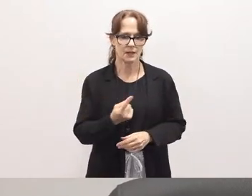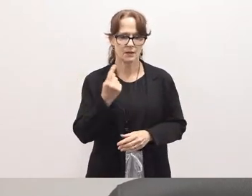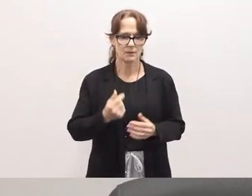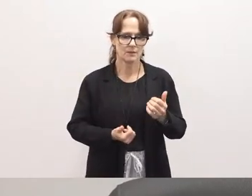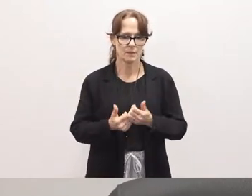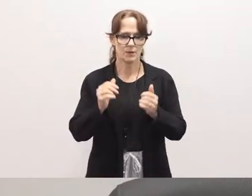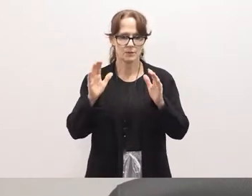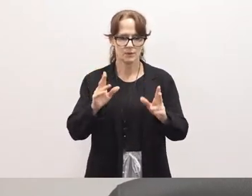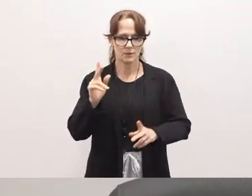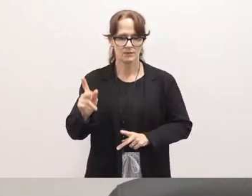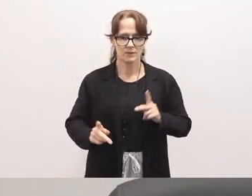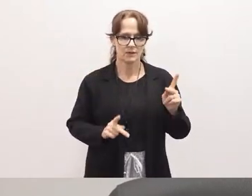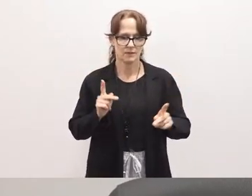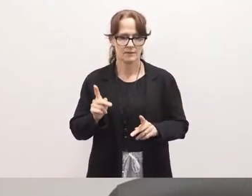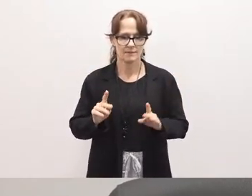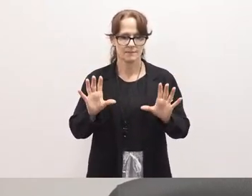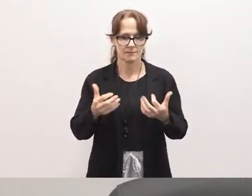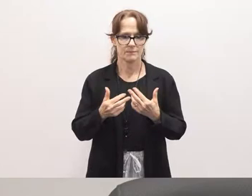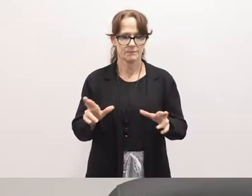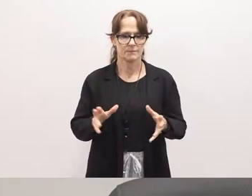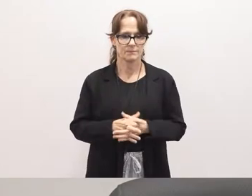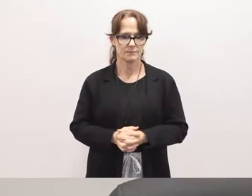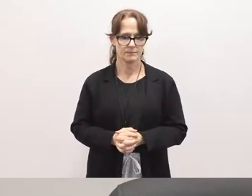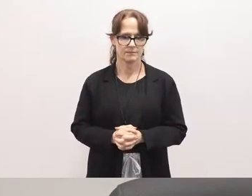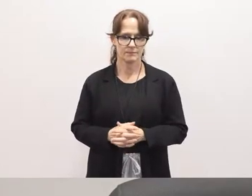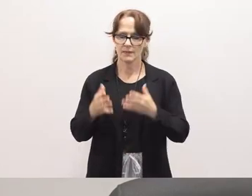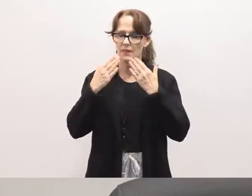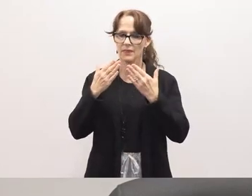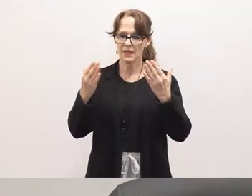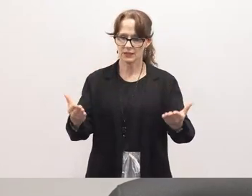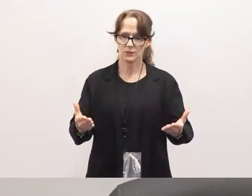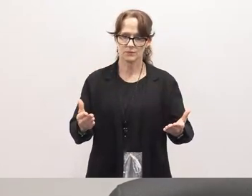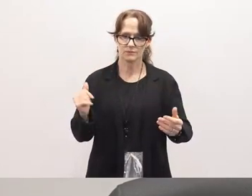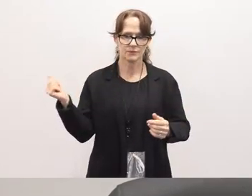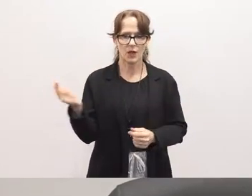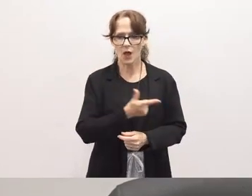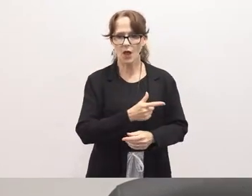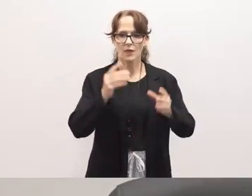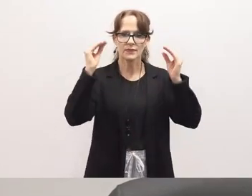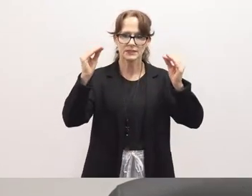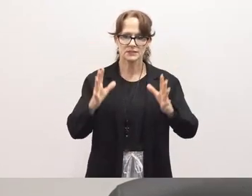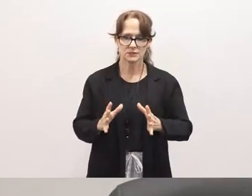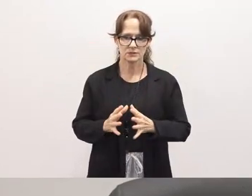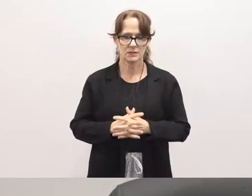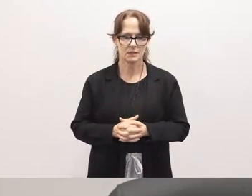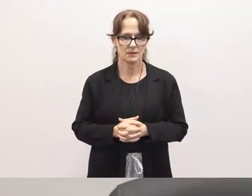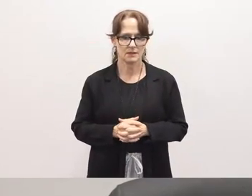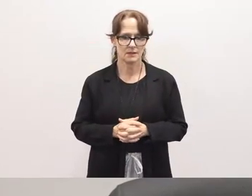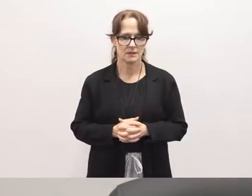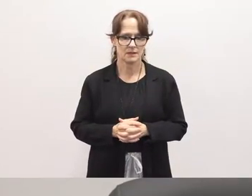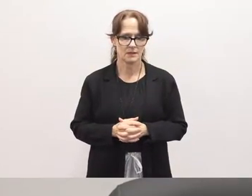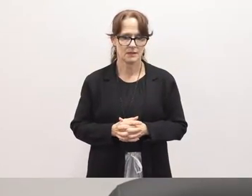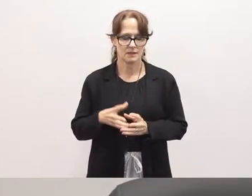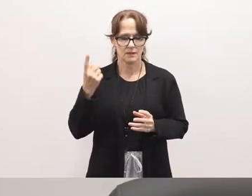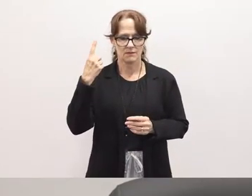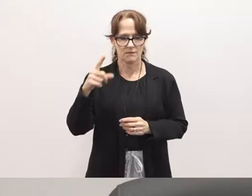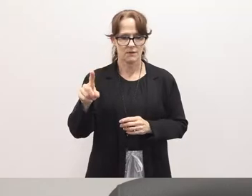most wonderful people in our classrooms. So thank you to all of the teachers